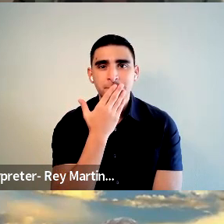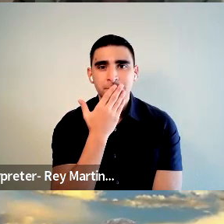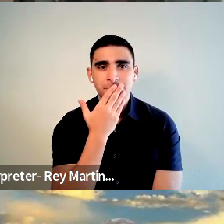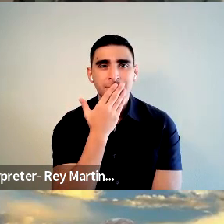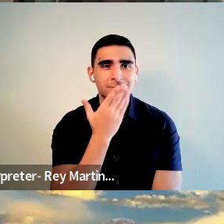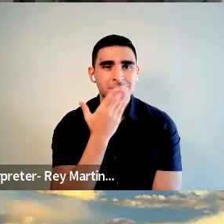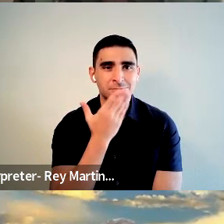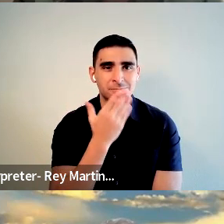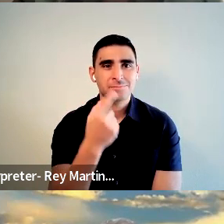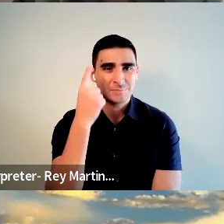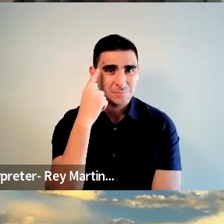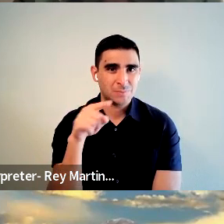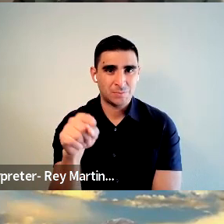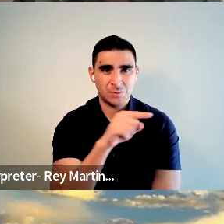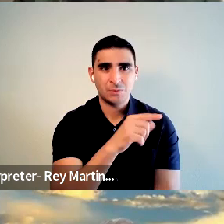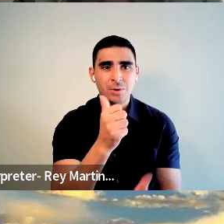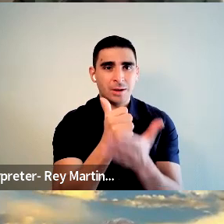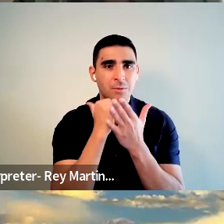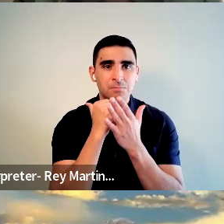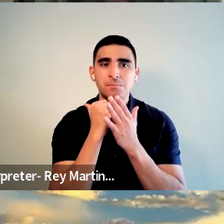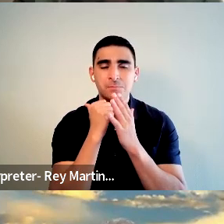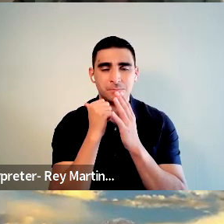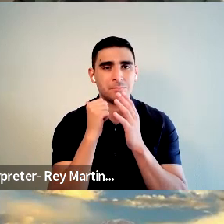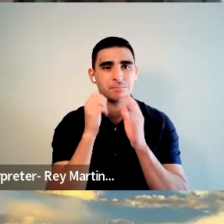helped get it all in there. Thank you.